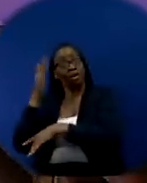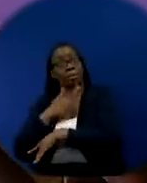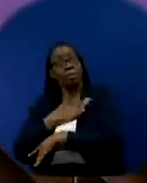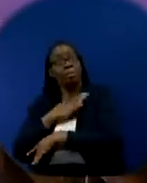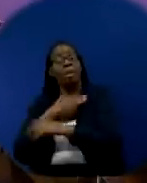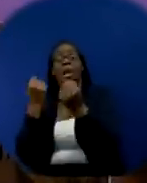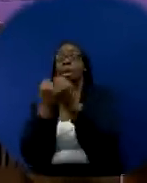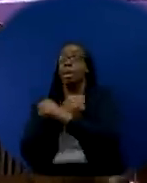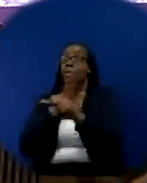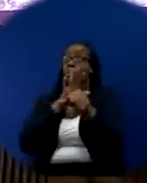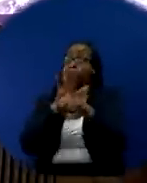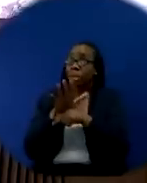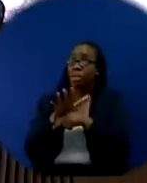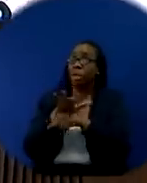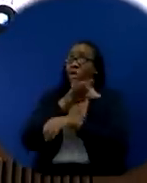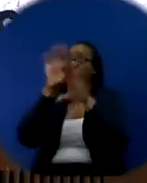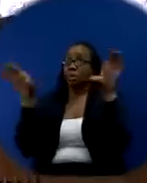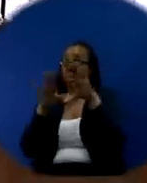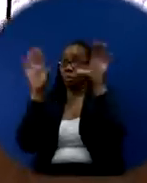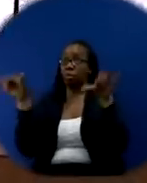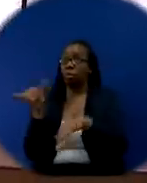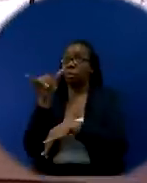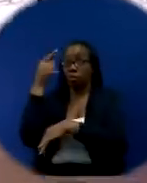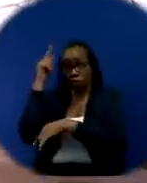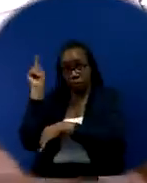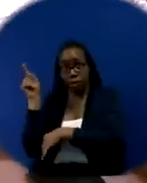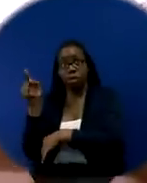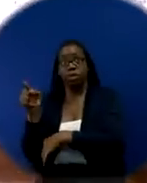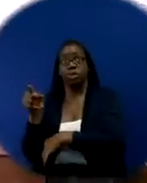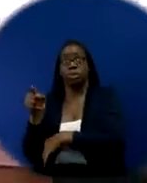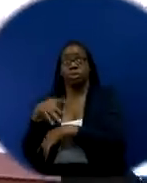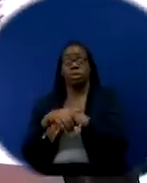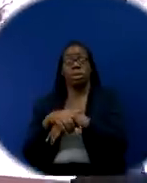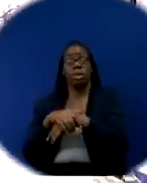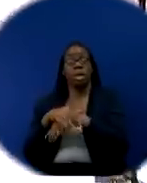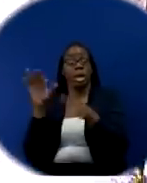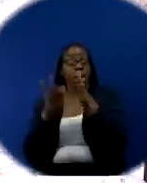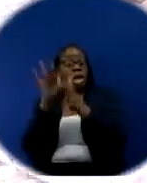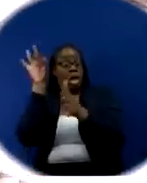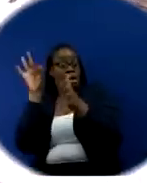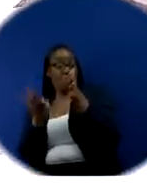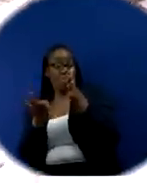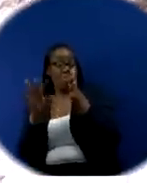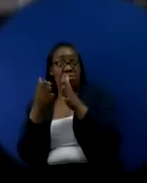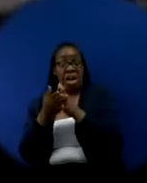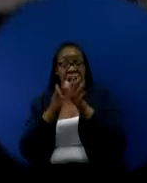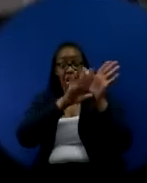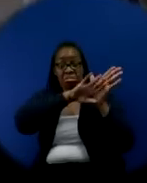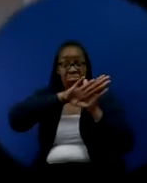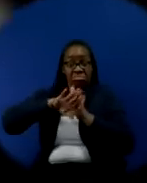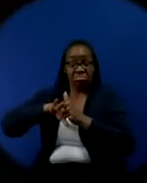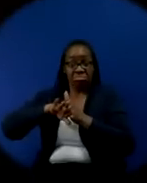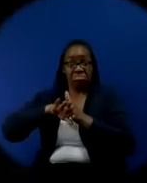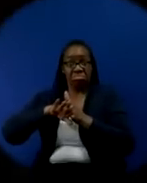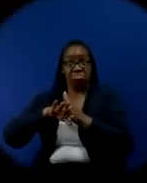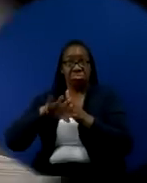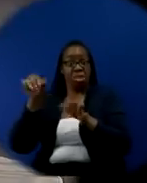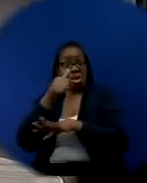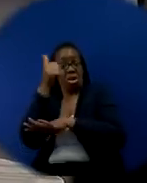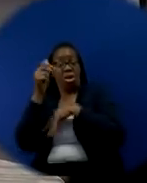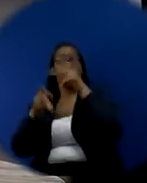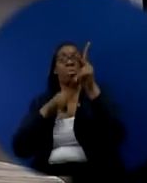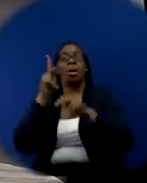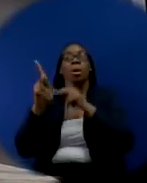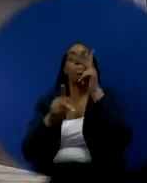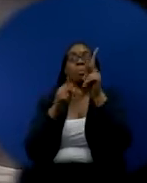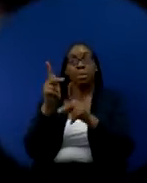loves you enough to do it for you. And he'll find the dispossessed. He'll find the disenfranchised. He'll find those